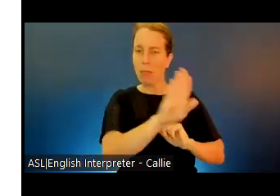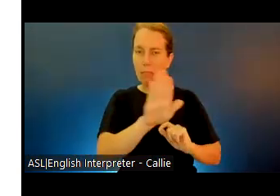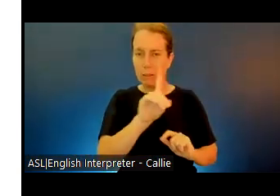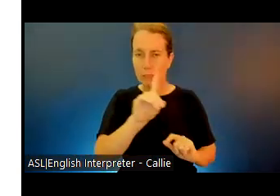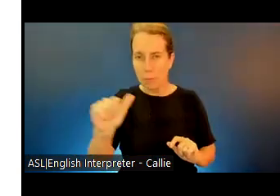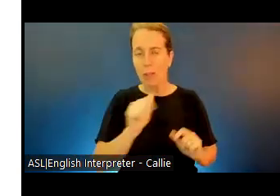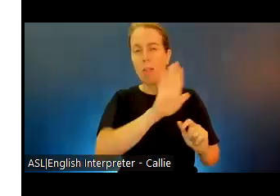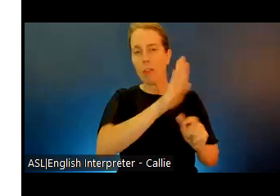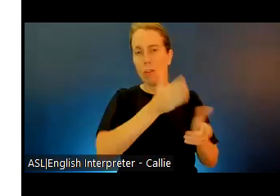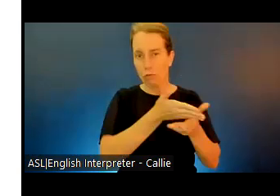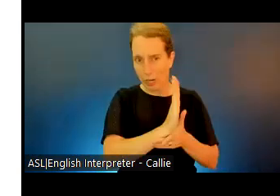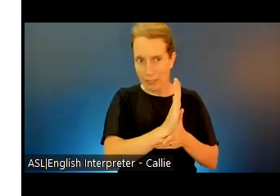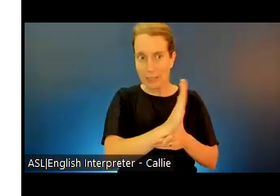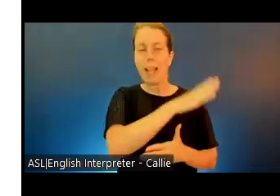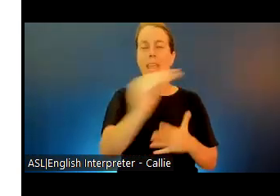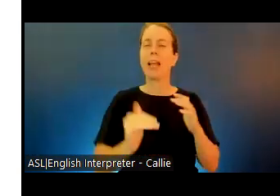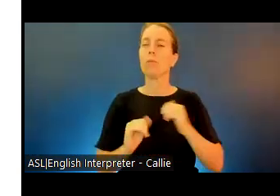interests. Next slide, please.